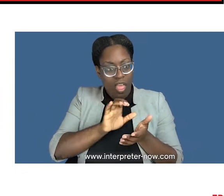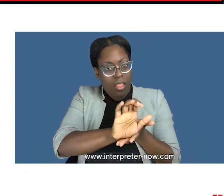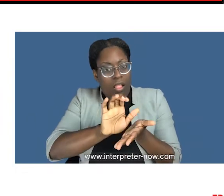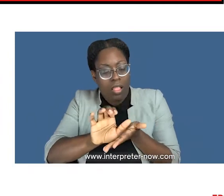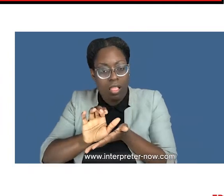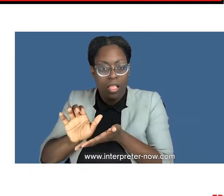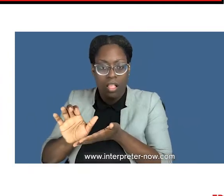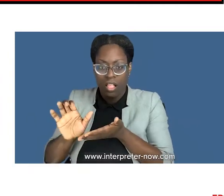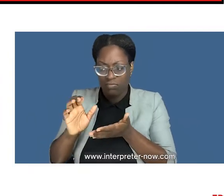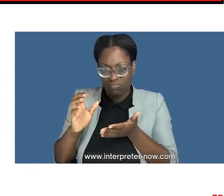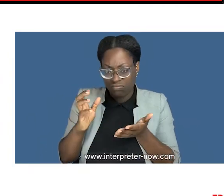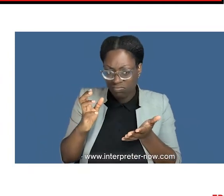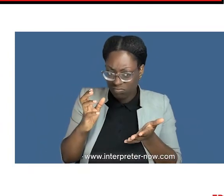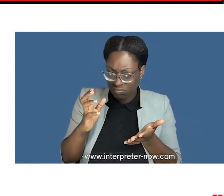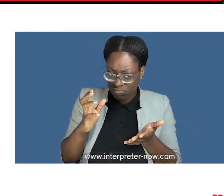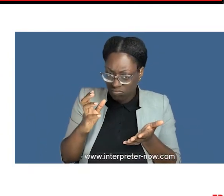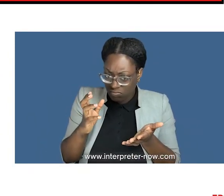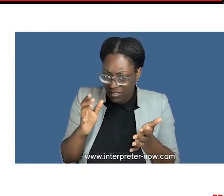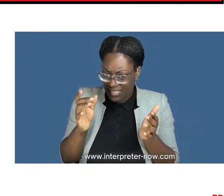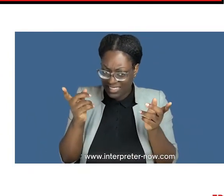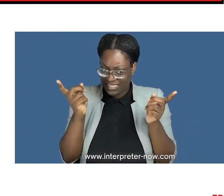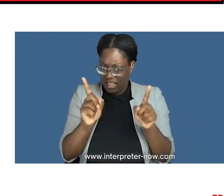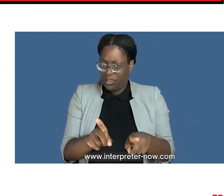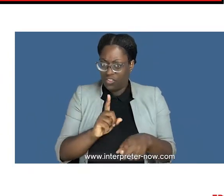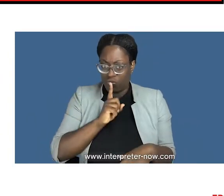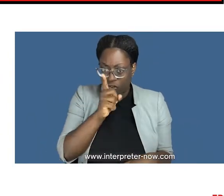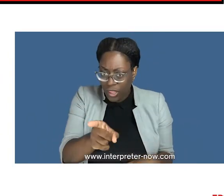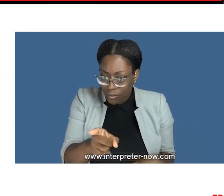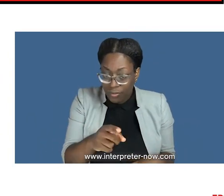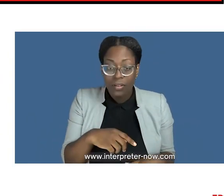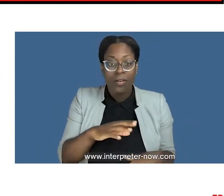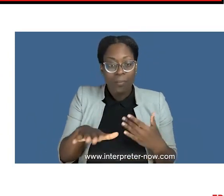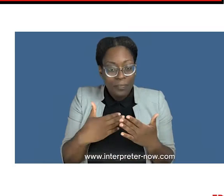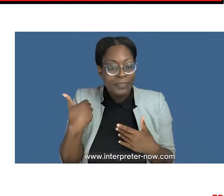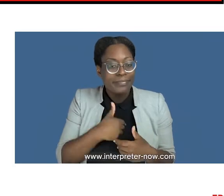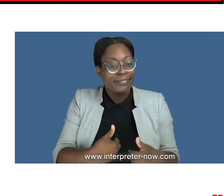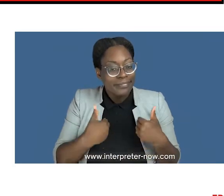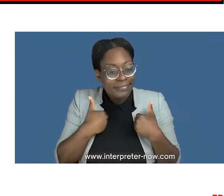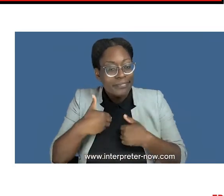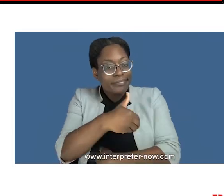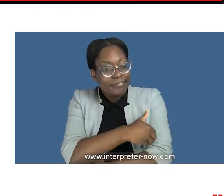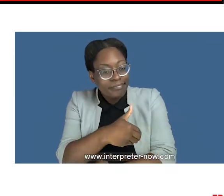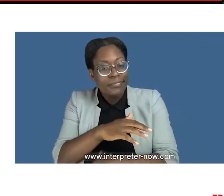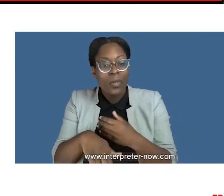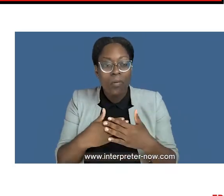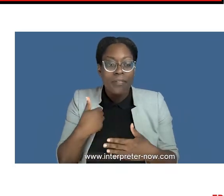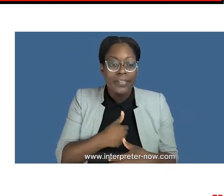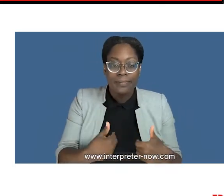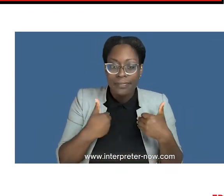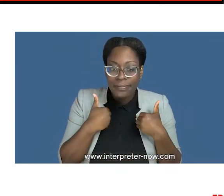and working to change it, using your power, your influence to change it. We all have power and influence. And so